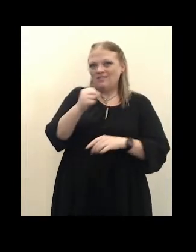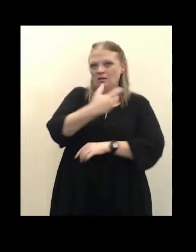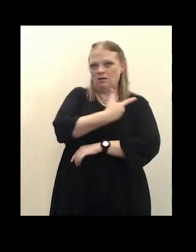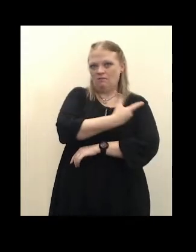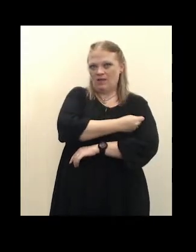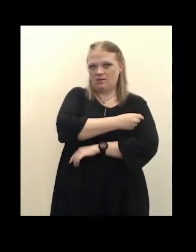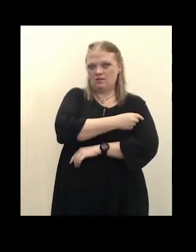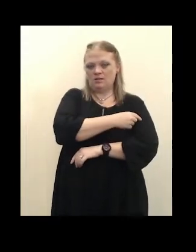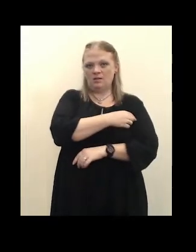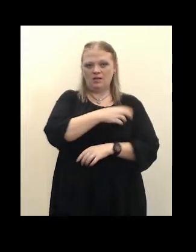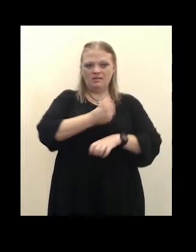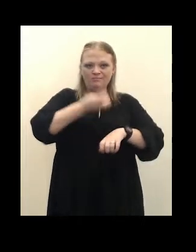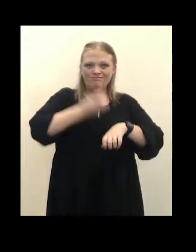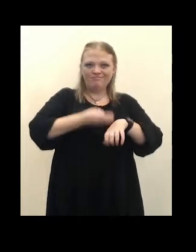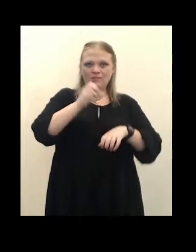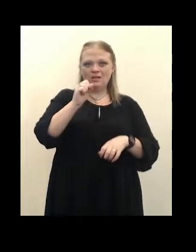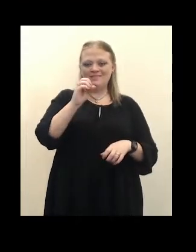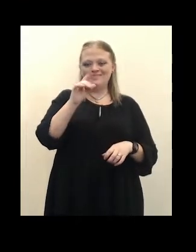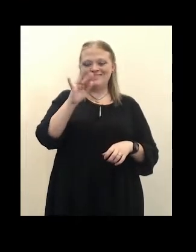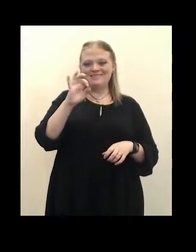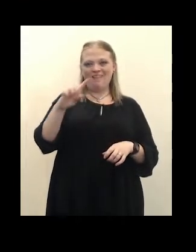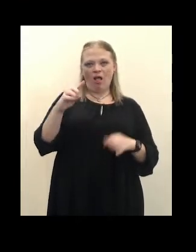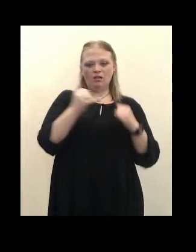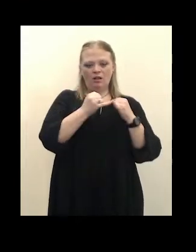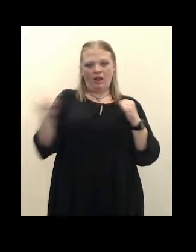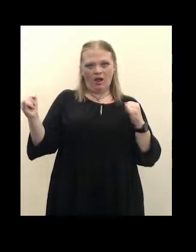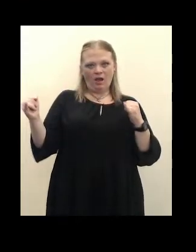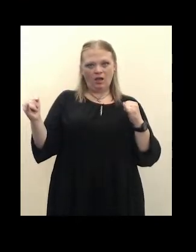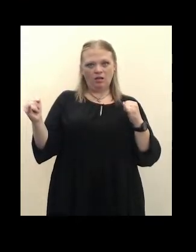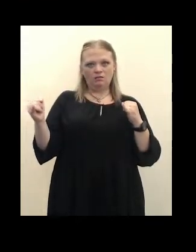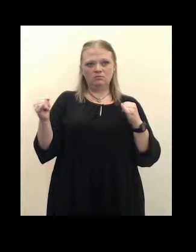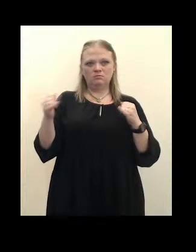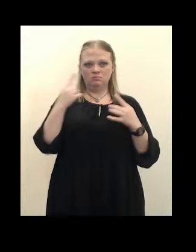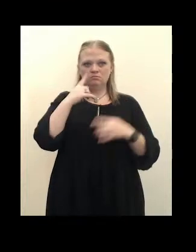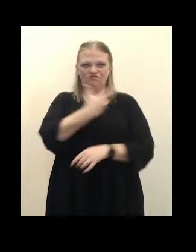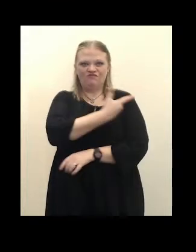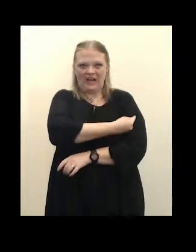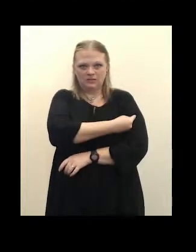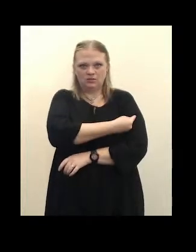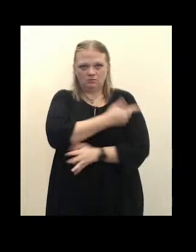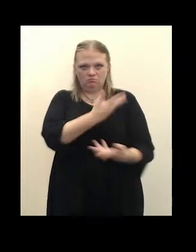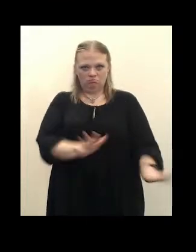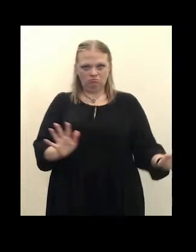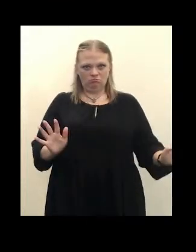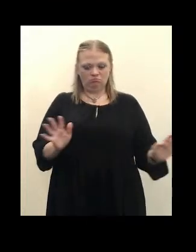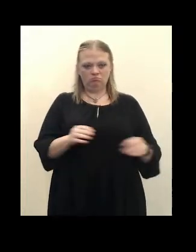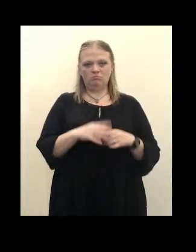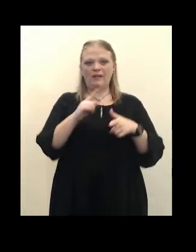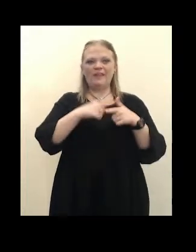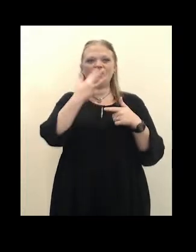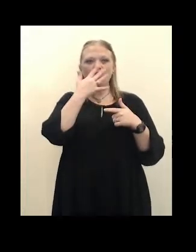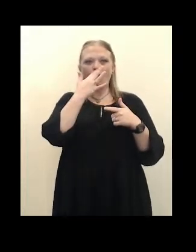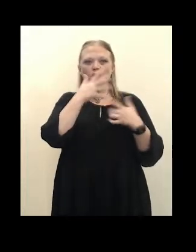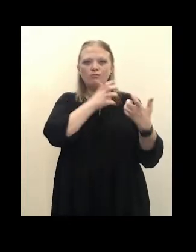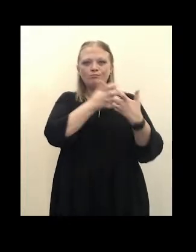lines are for vaccinated people. And then the different colors corresponds to the different age groups. But I'm sure you can see